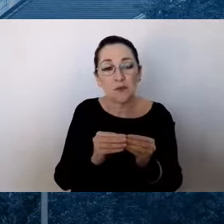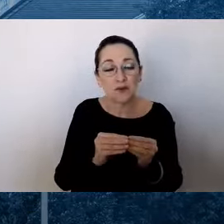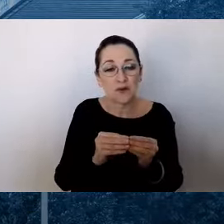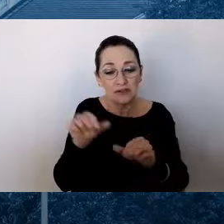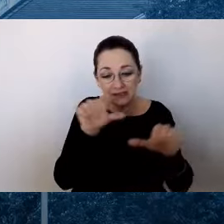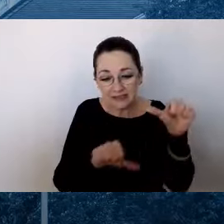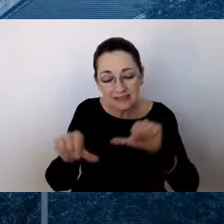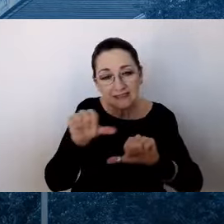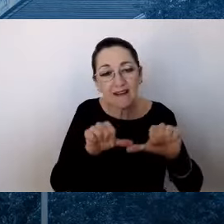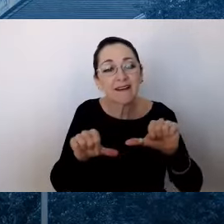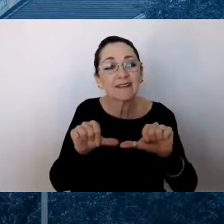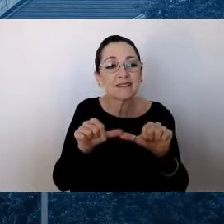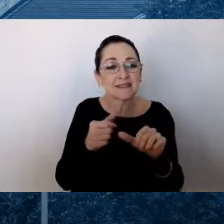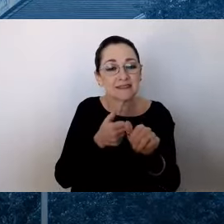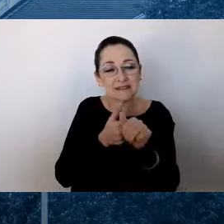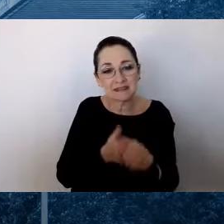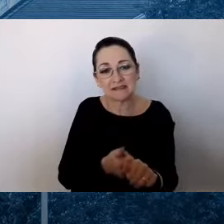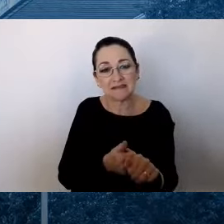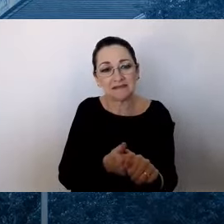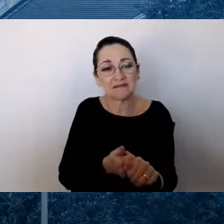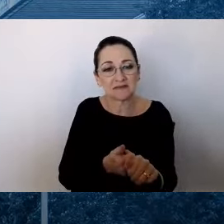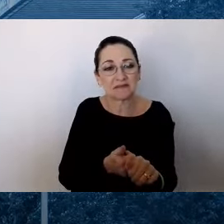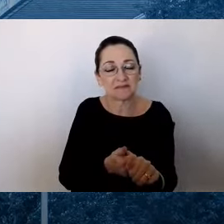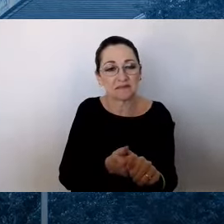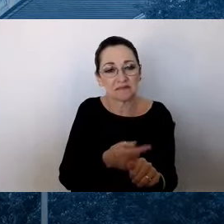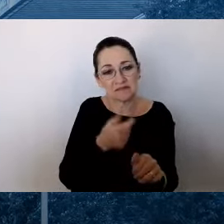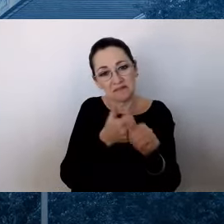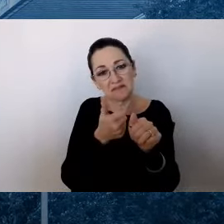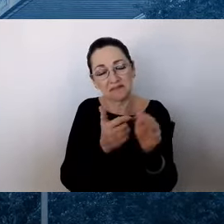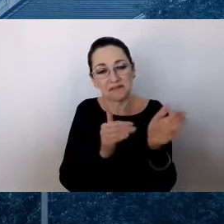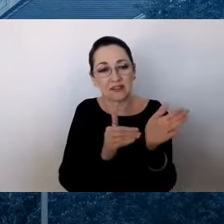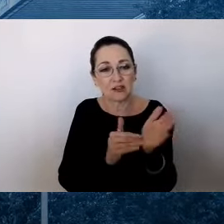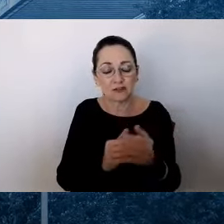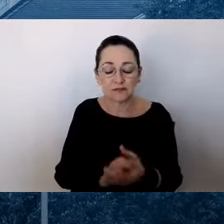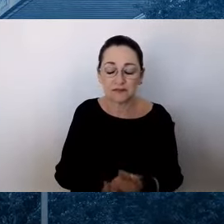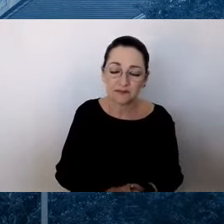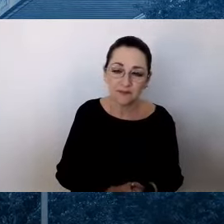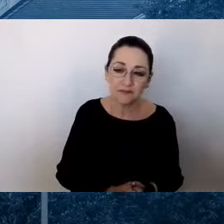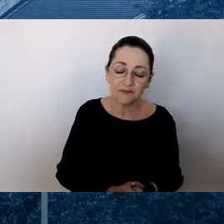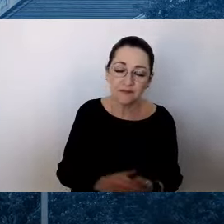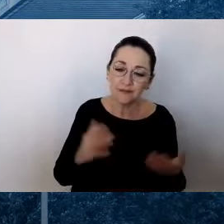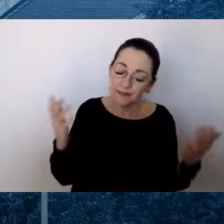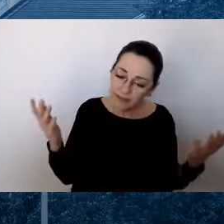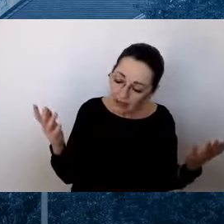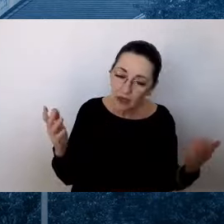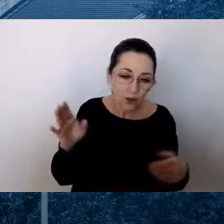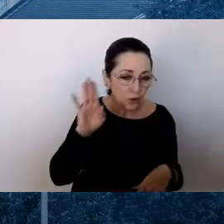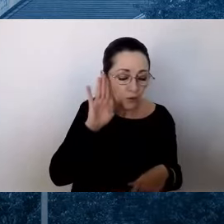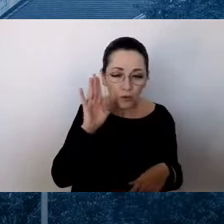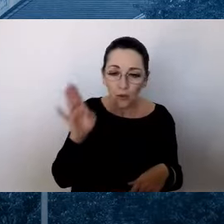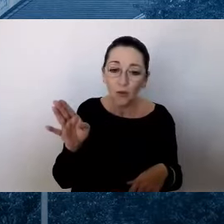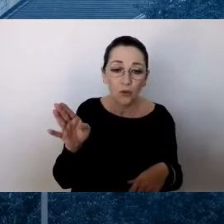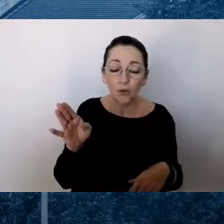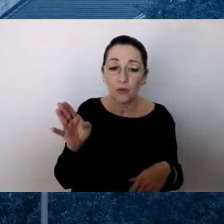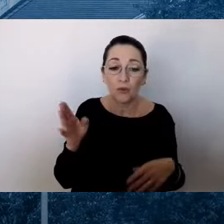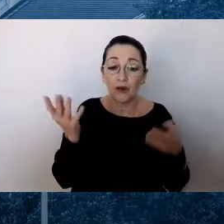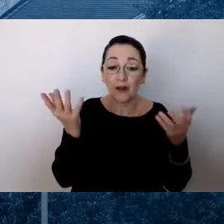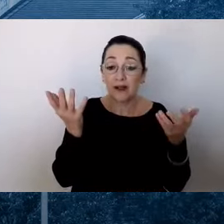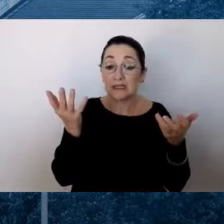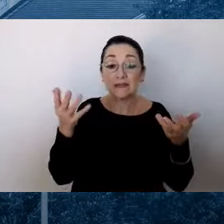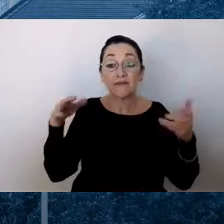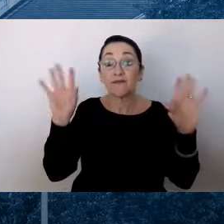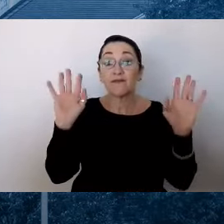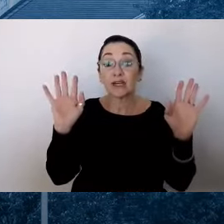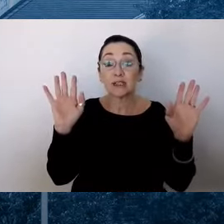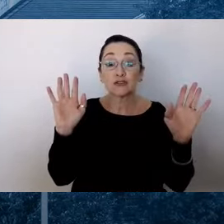Well, there's a couple points. One is we're going to struggle to get out of this pandemic if we don't get more people